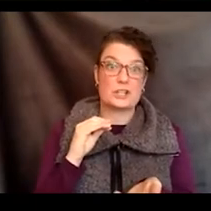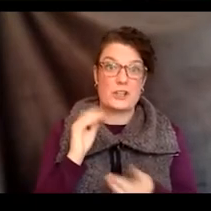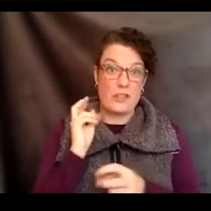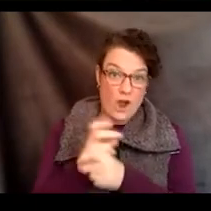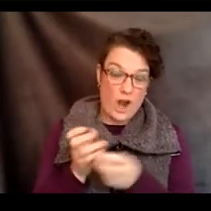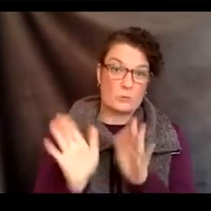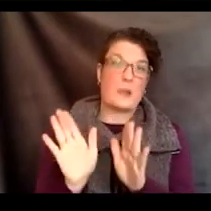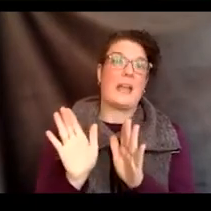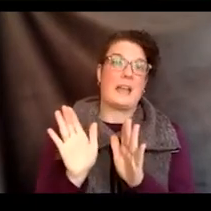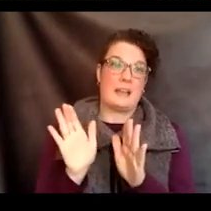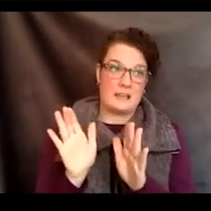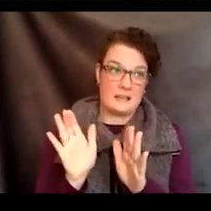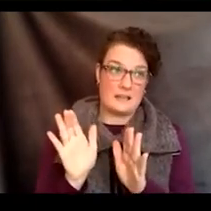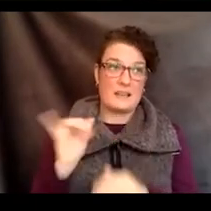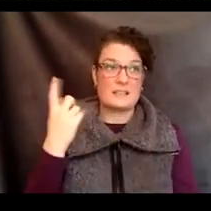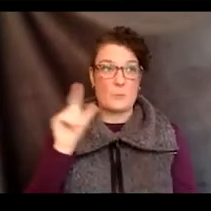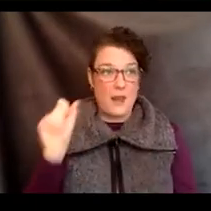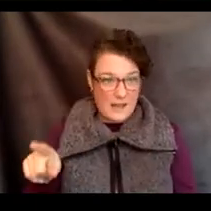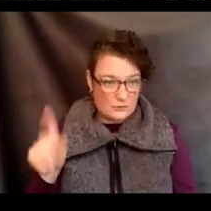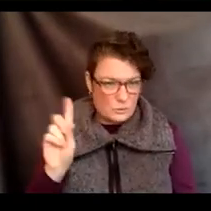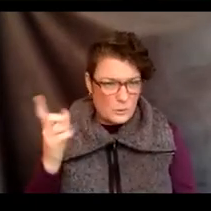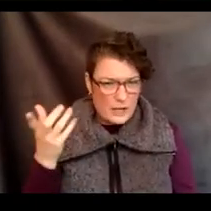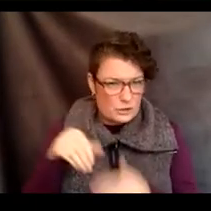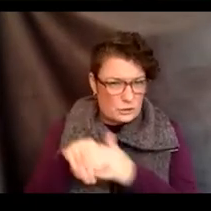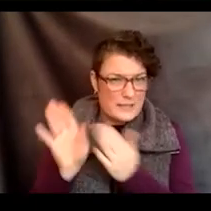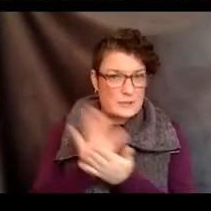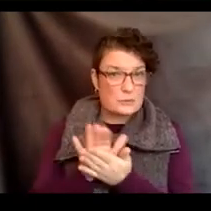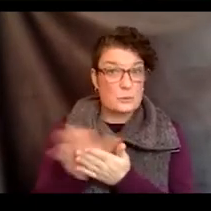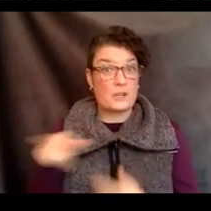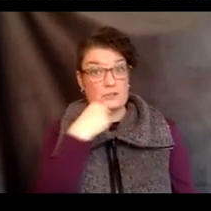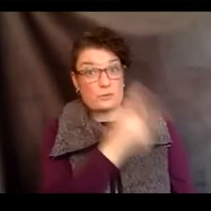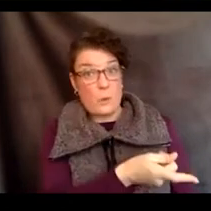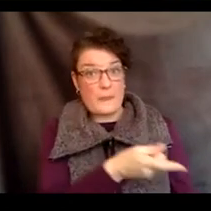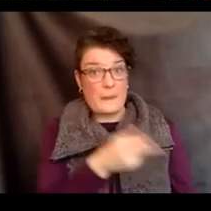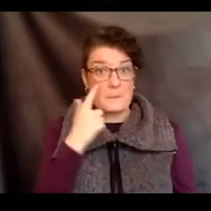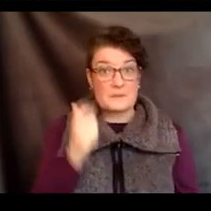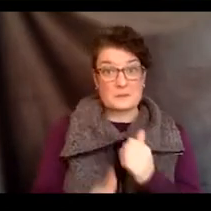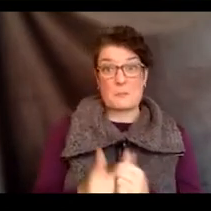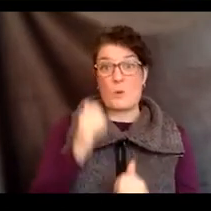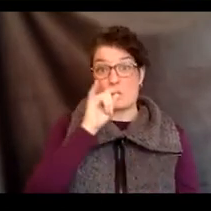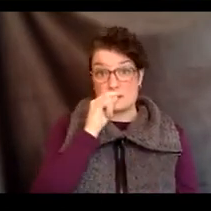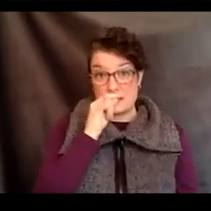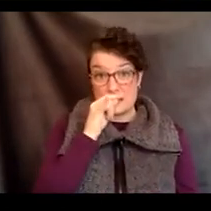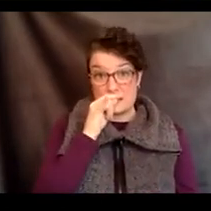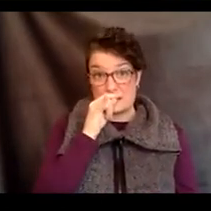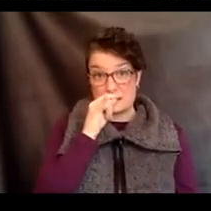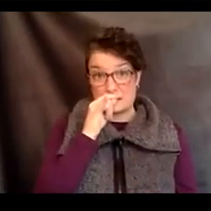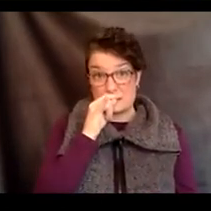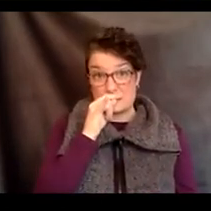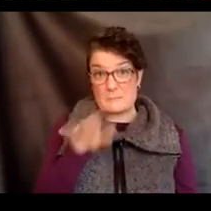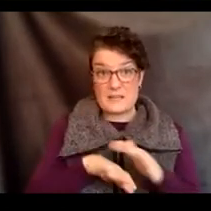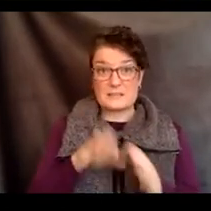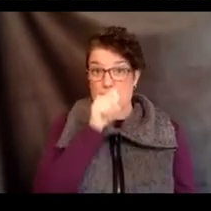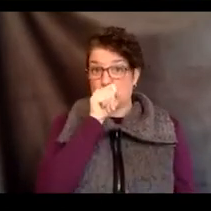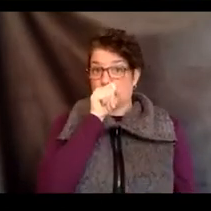way to like, somebody asked her, where did you get into school? And she told them, because most of the kids basically wouldn't say,